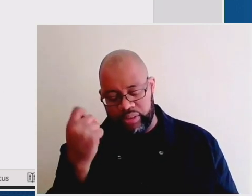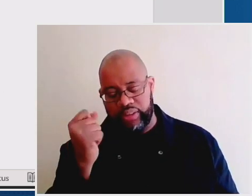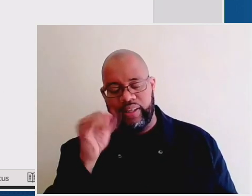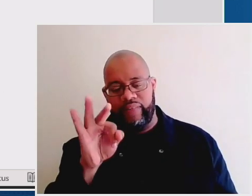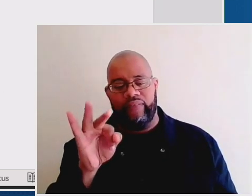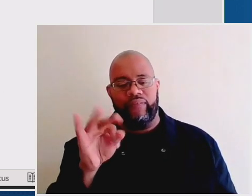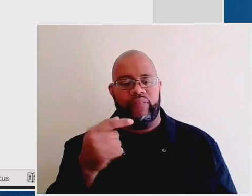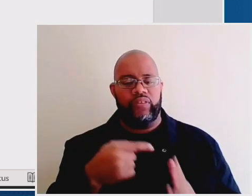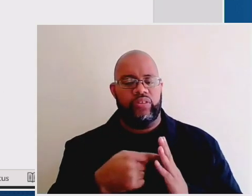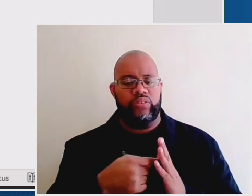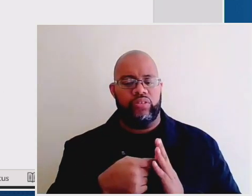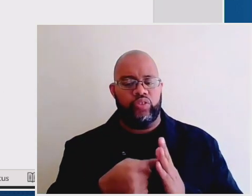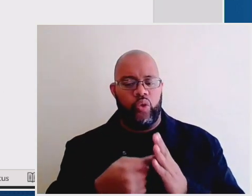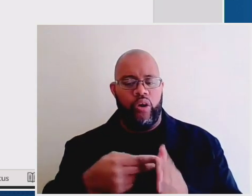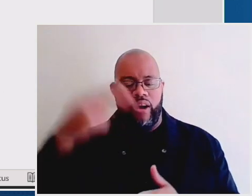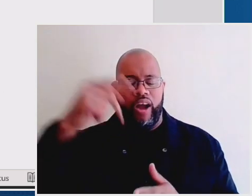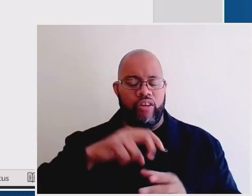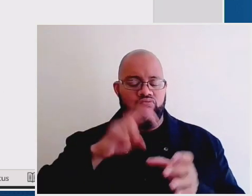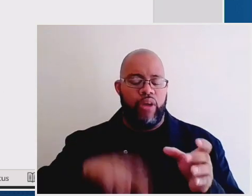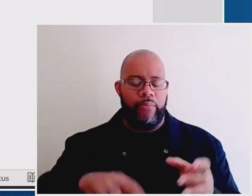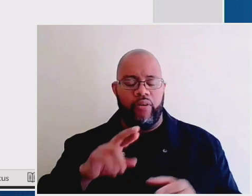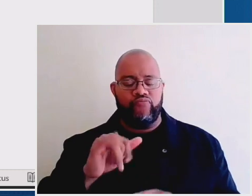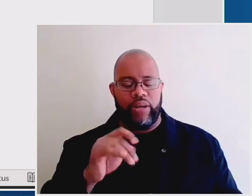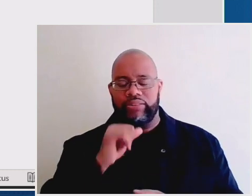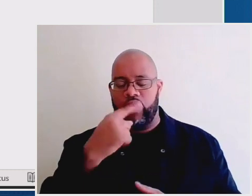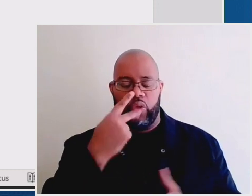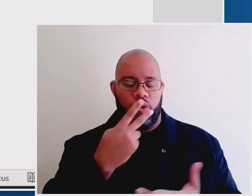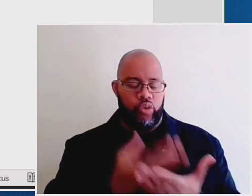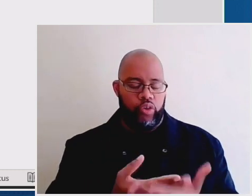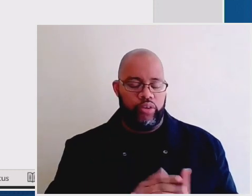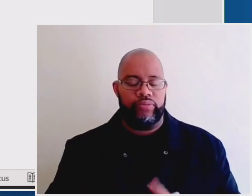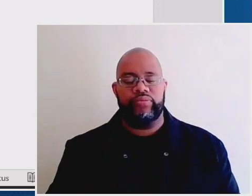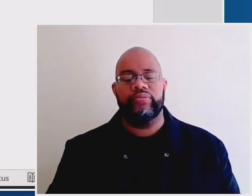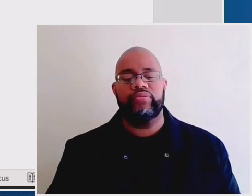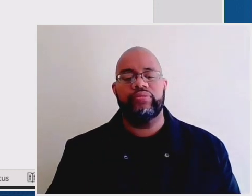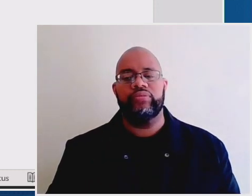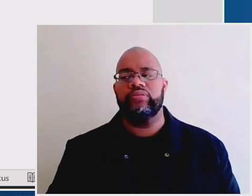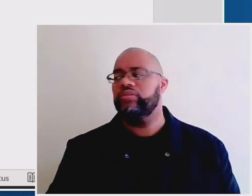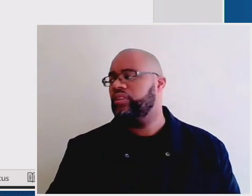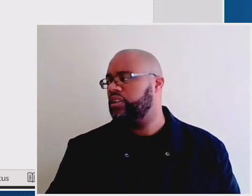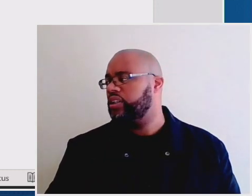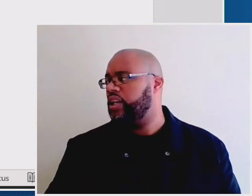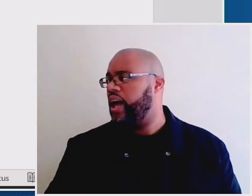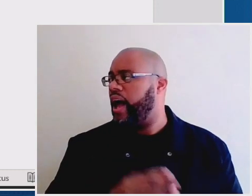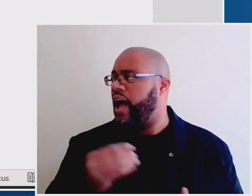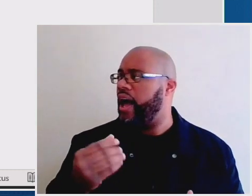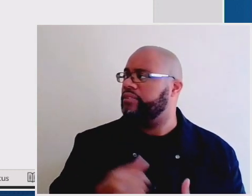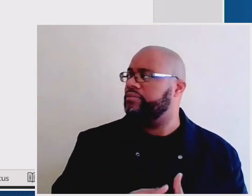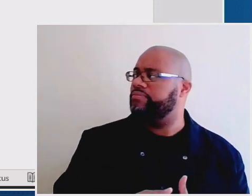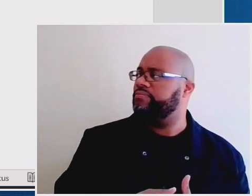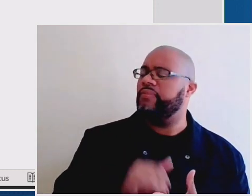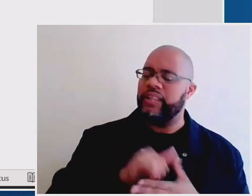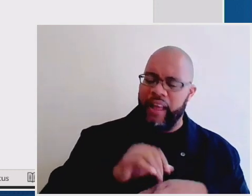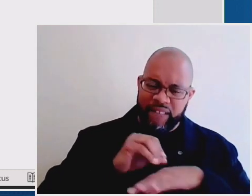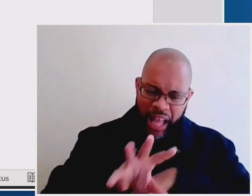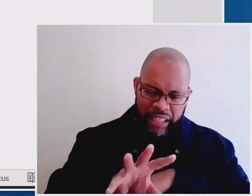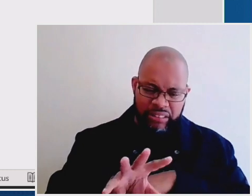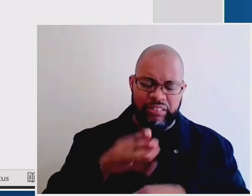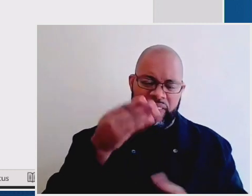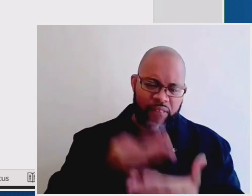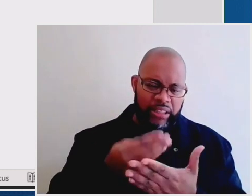high dropout rate, it doesn't look good. I mean, to be direct, and it does affect the funding for